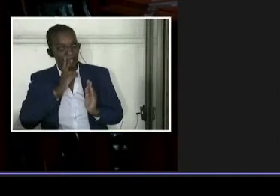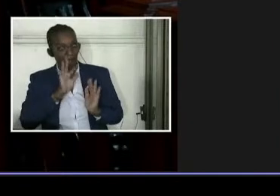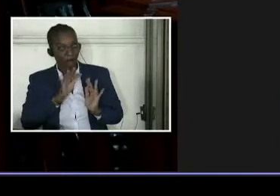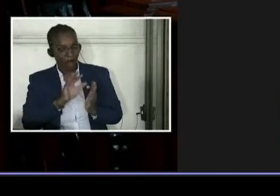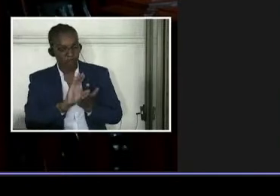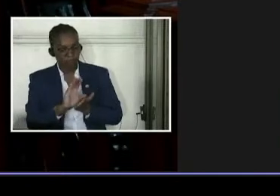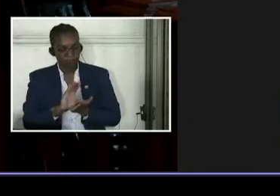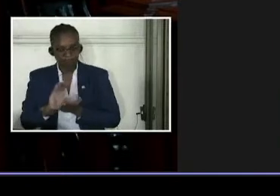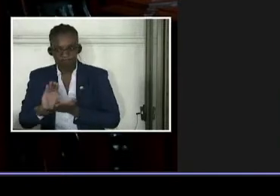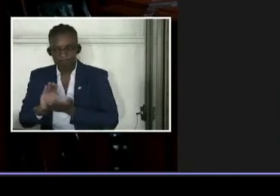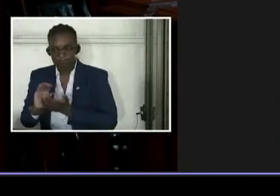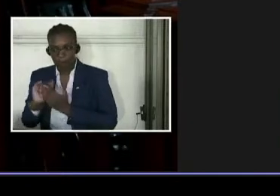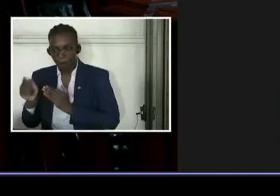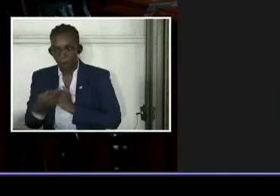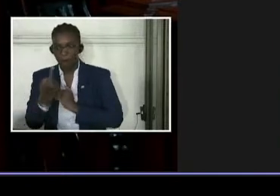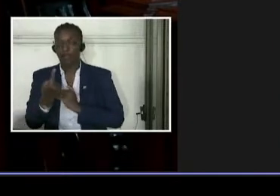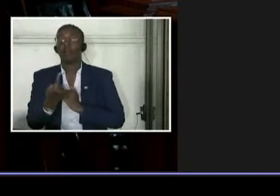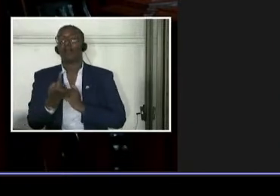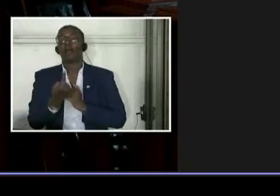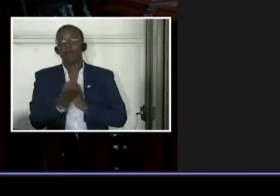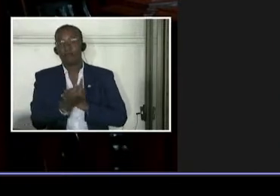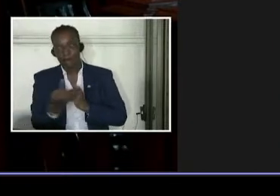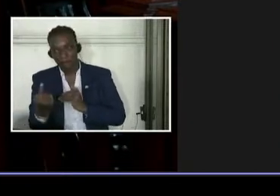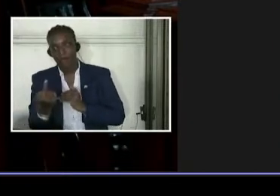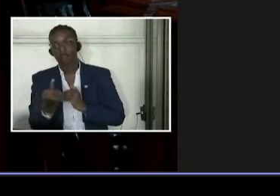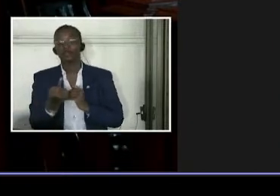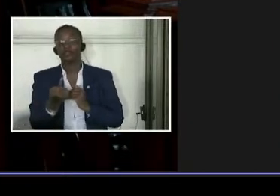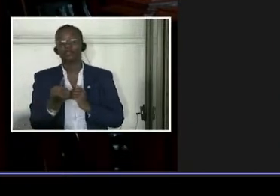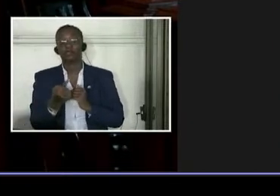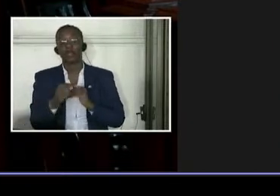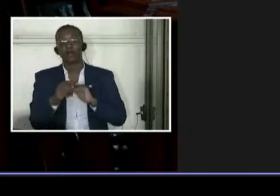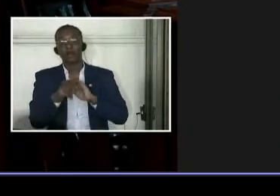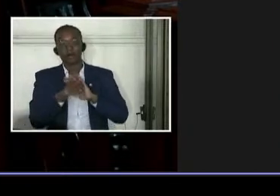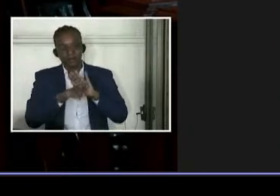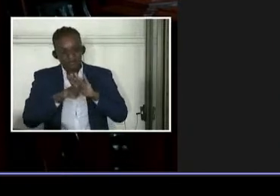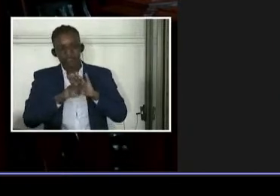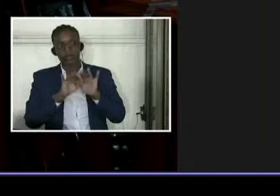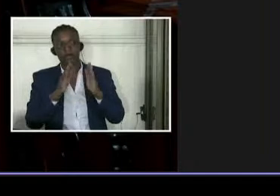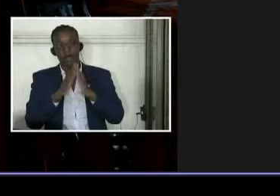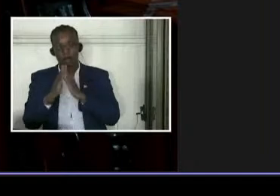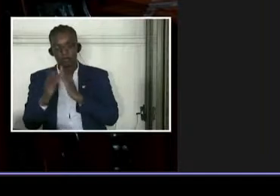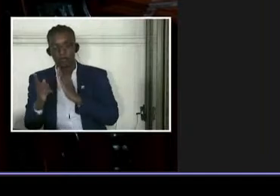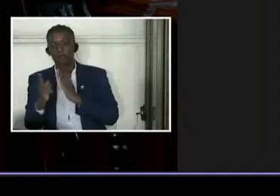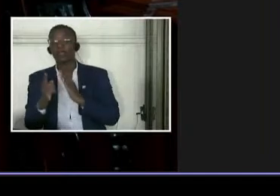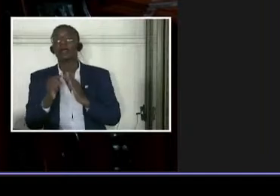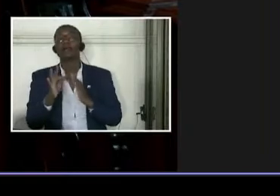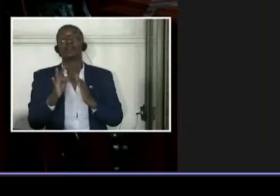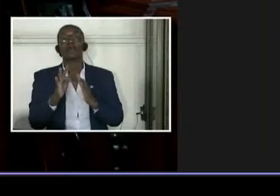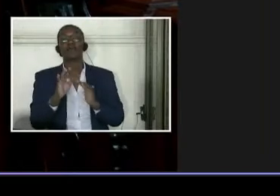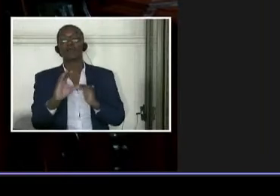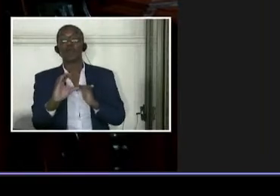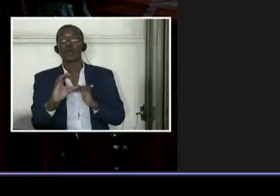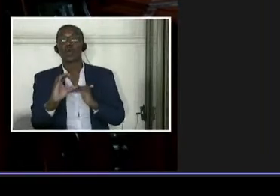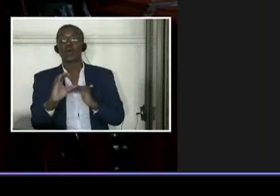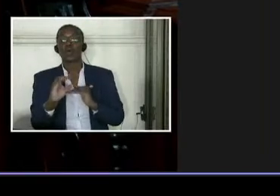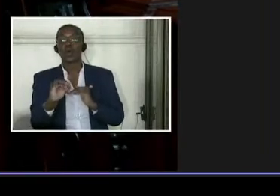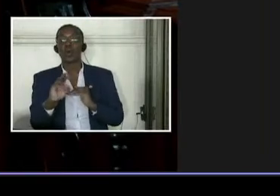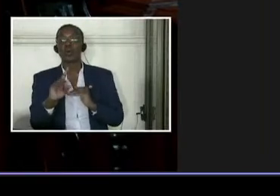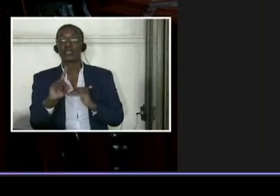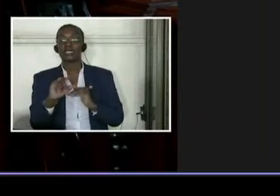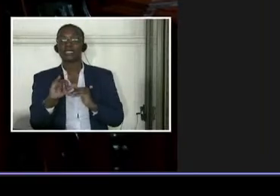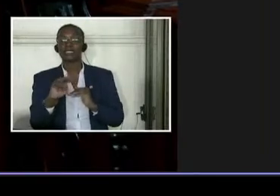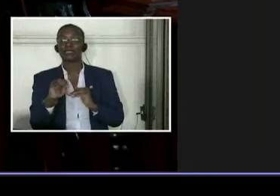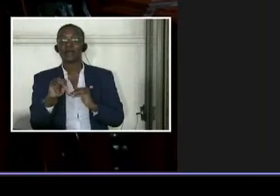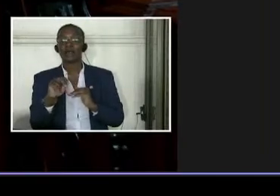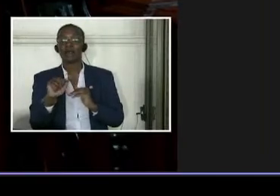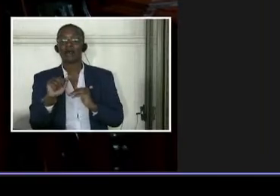allocated as per the detail that we have given. The conditional grants allocation per housing